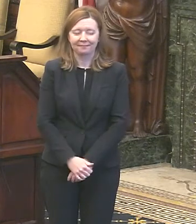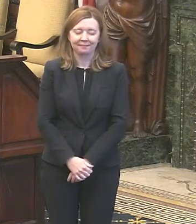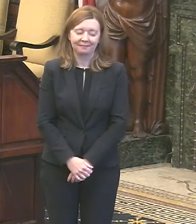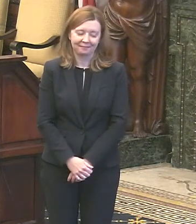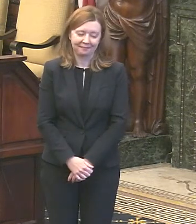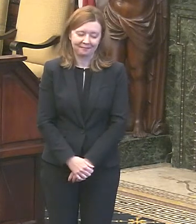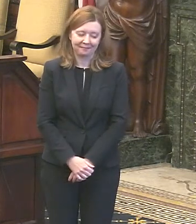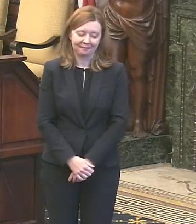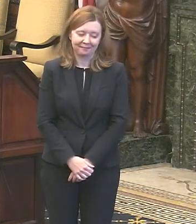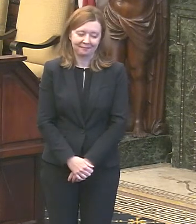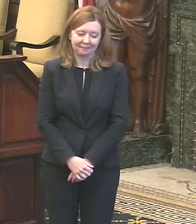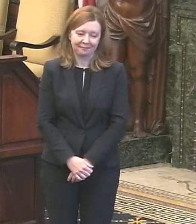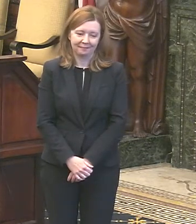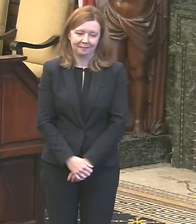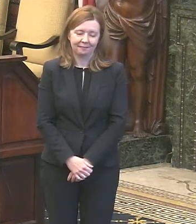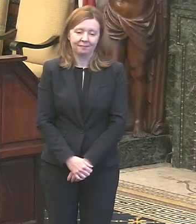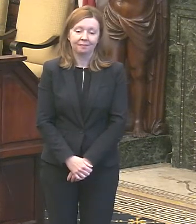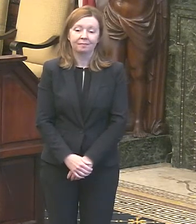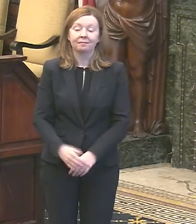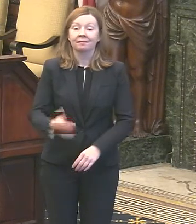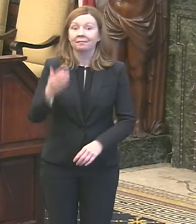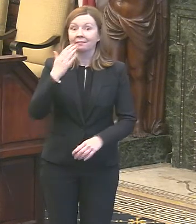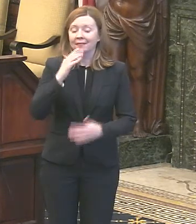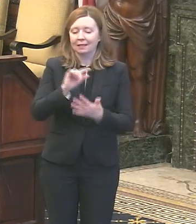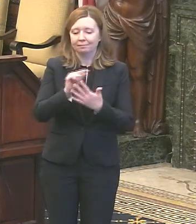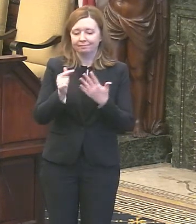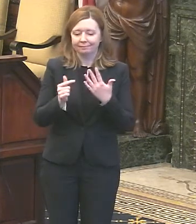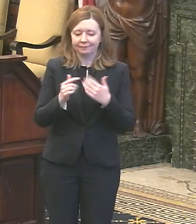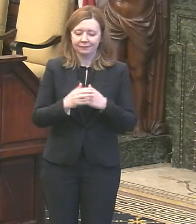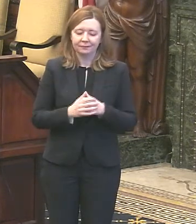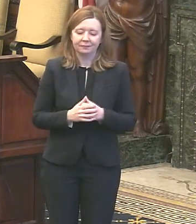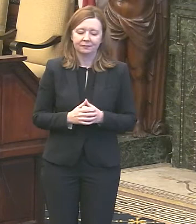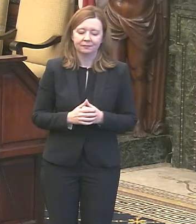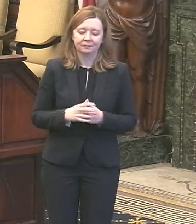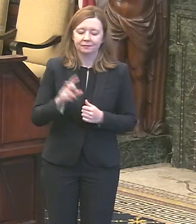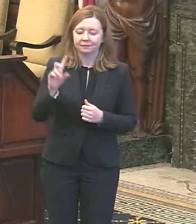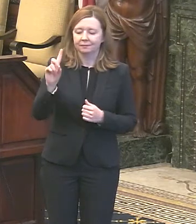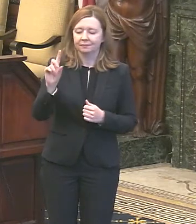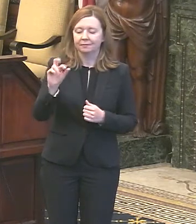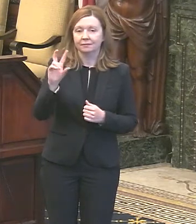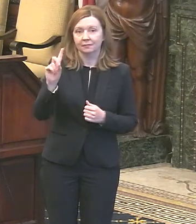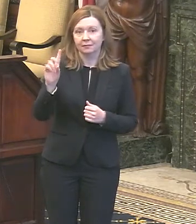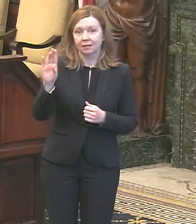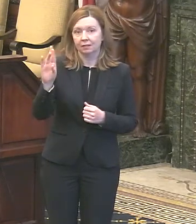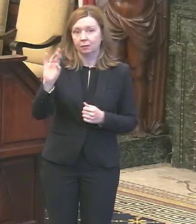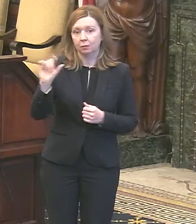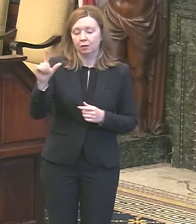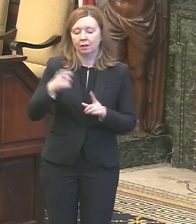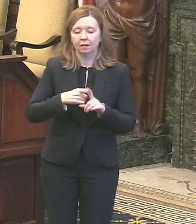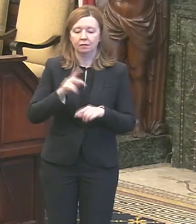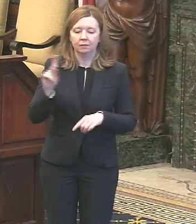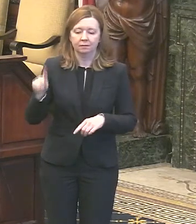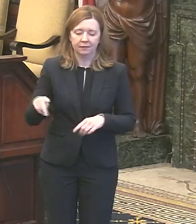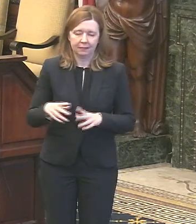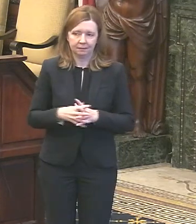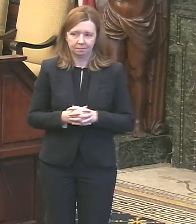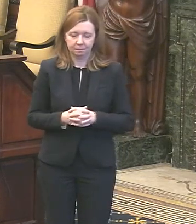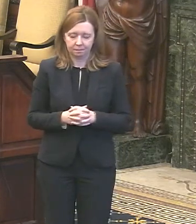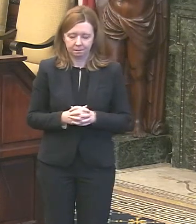for me. Thank you, Shira. We'll now go to David Morrell from Philly Mag.